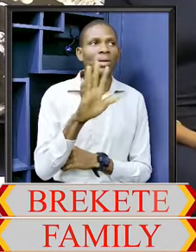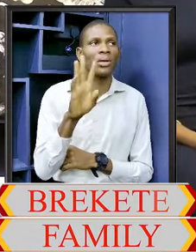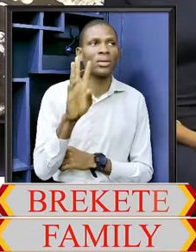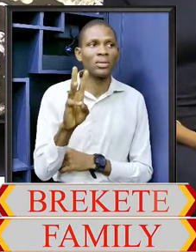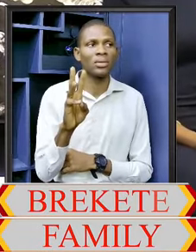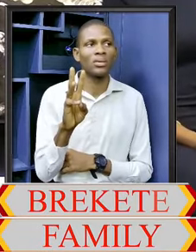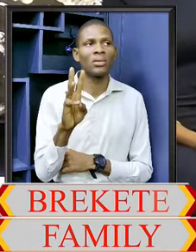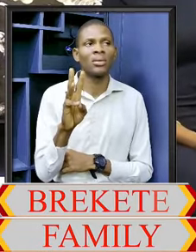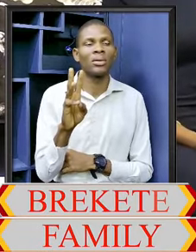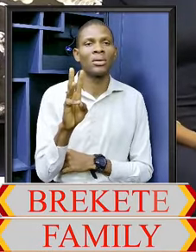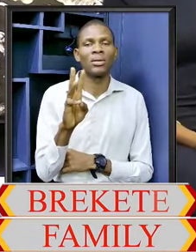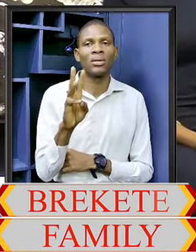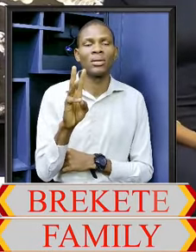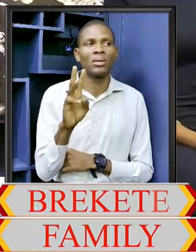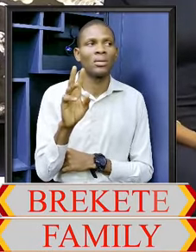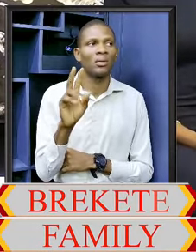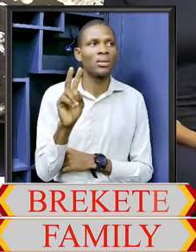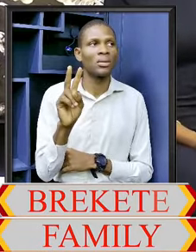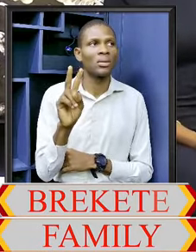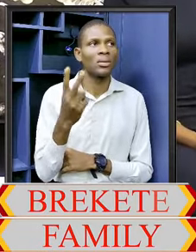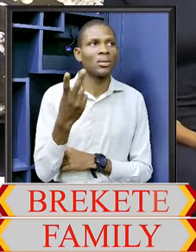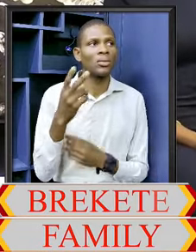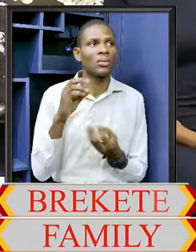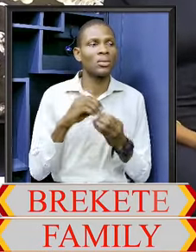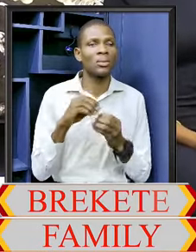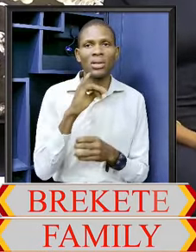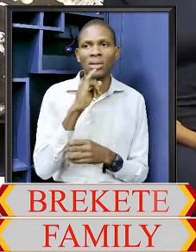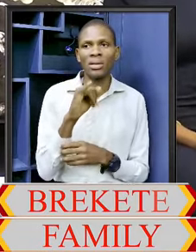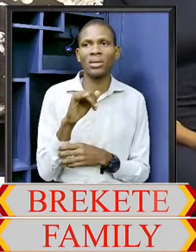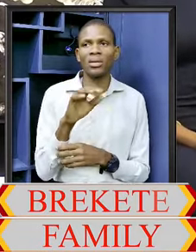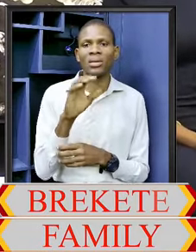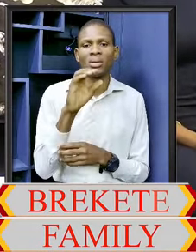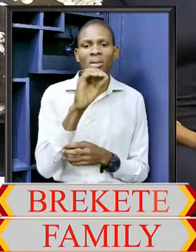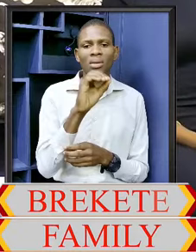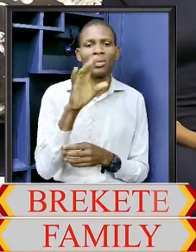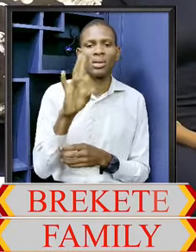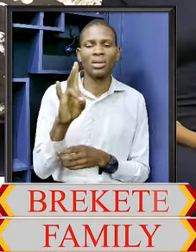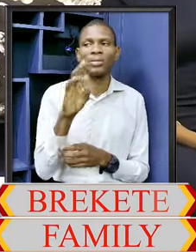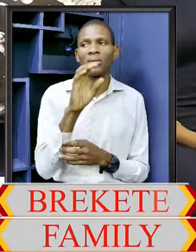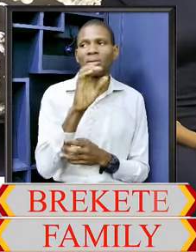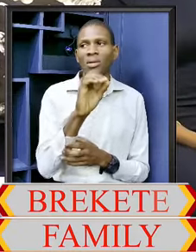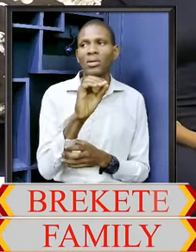2-2-2-2-5-6 The second number na